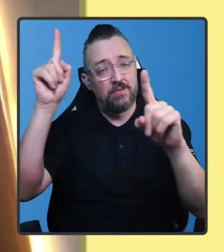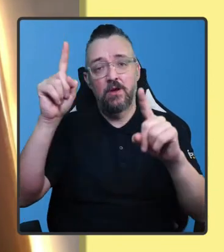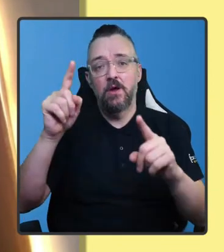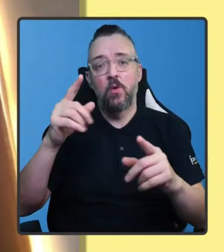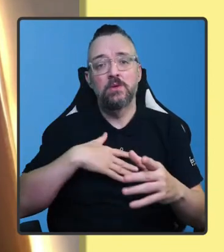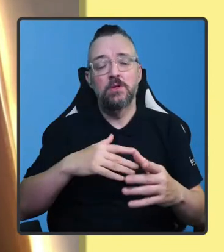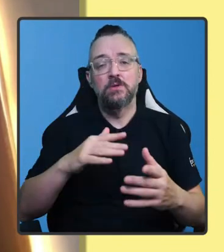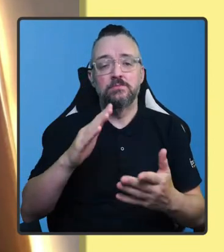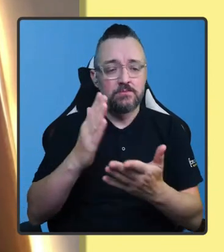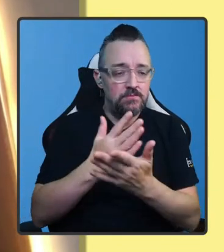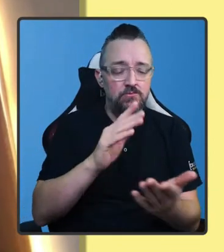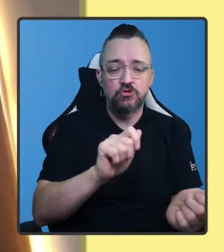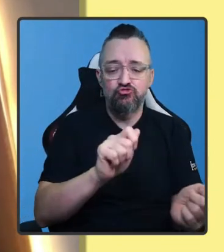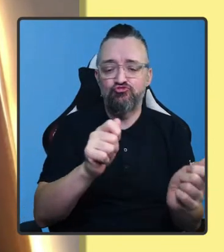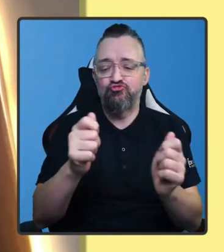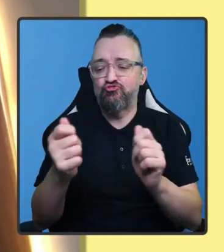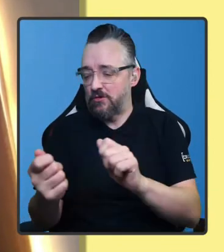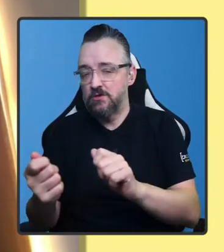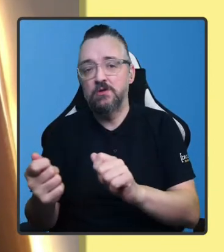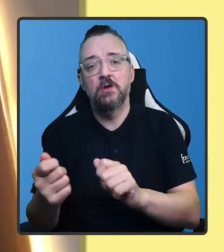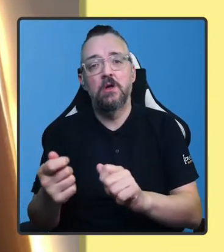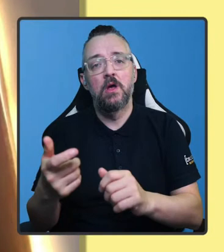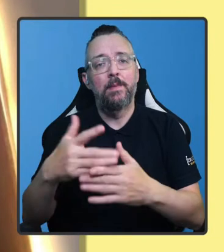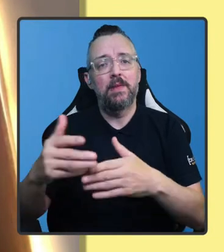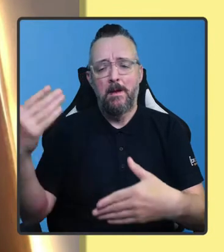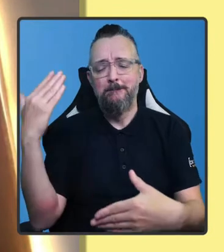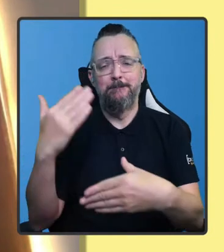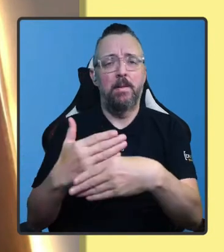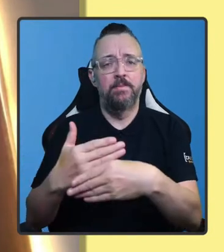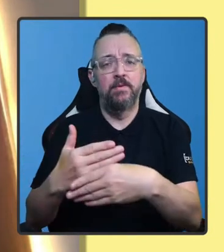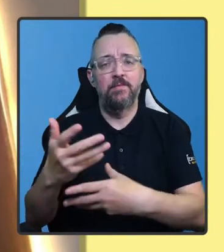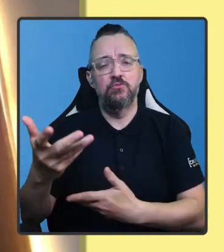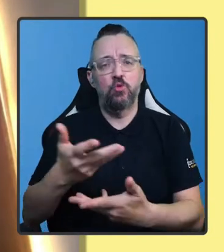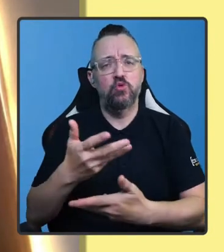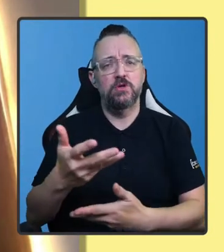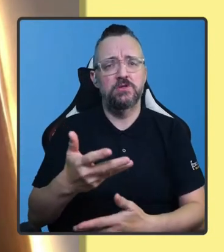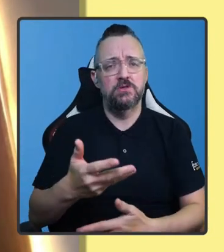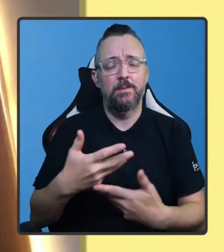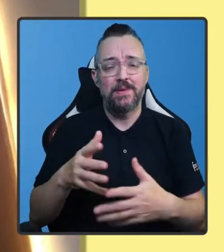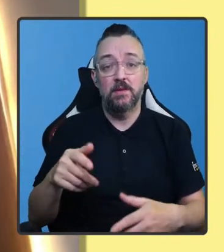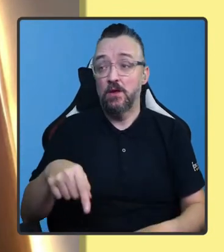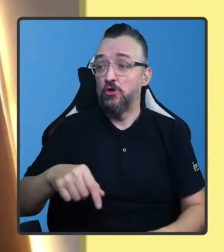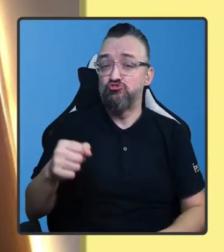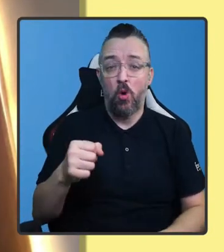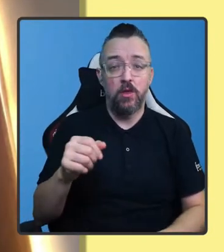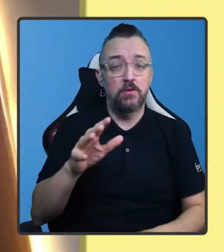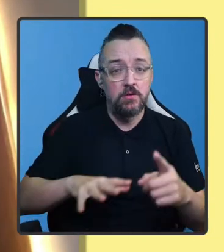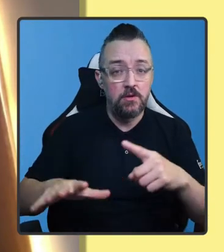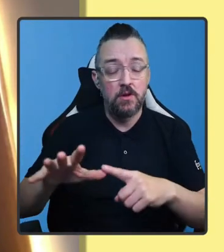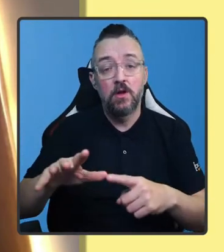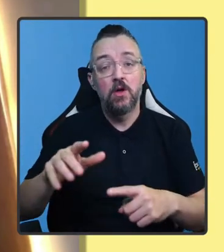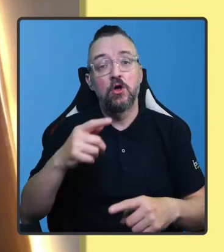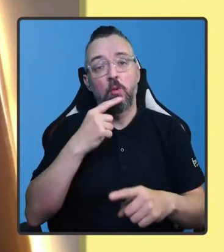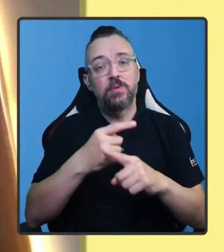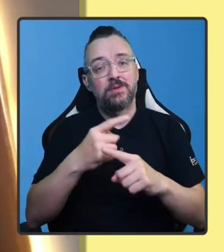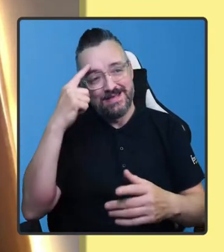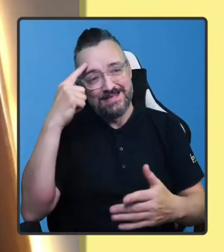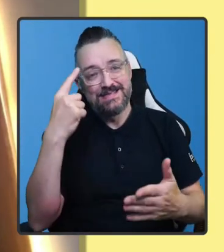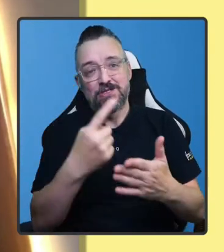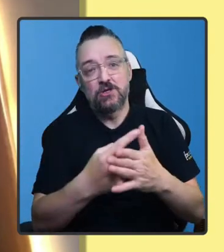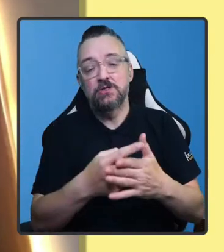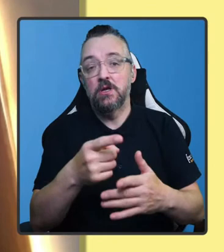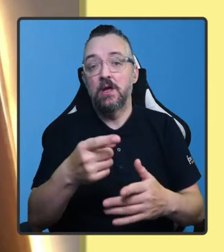transition was shut out from the just transition negotiations. A country with a decision about whether or not a licence